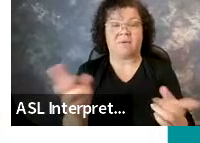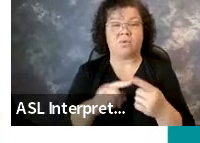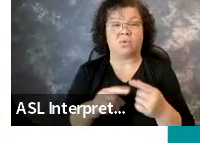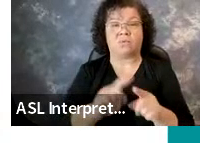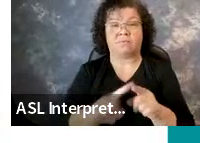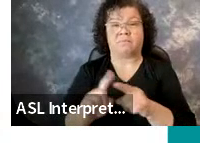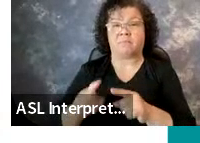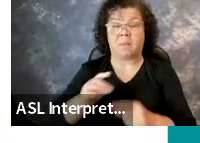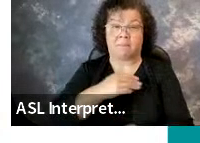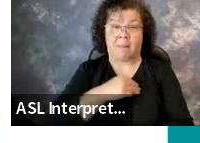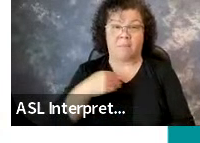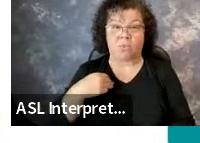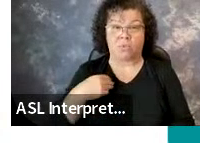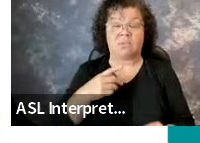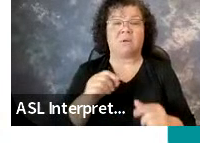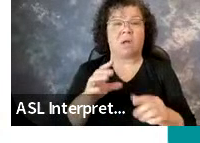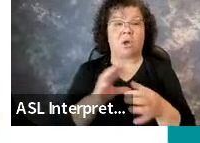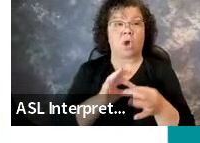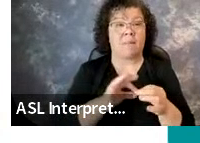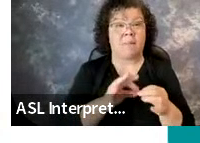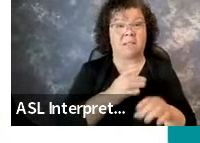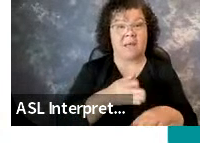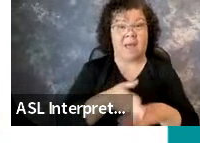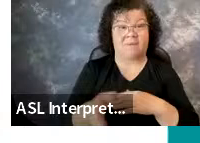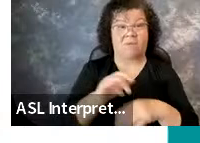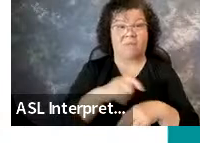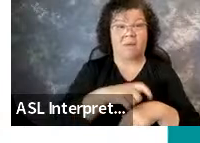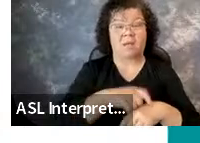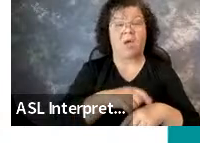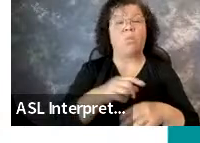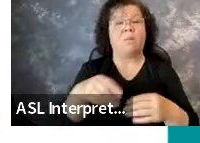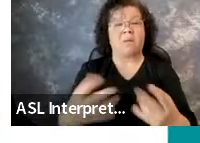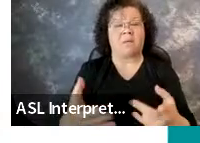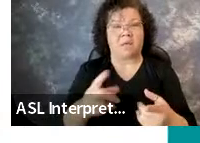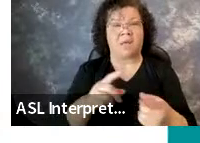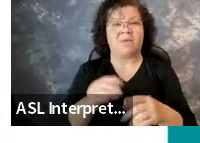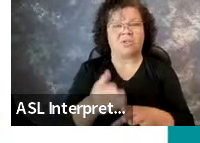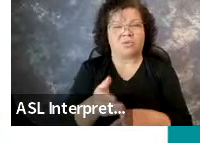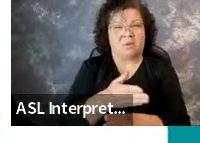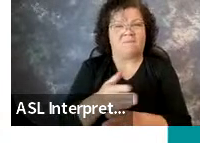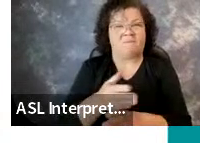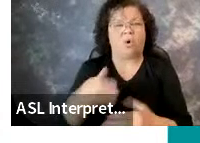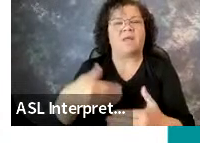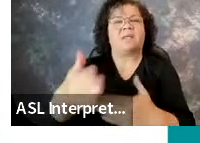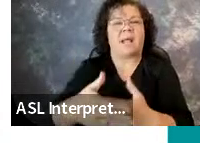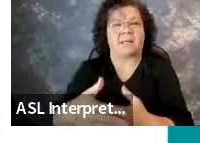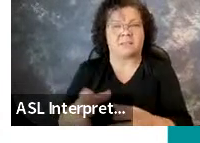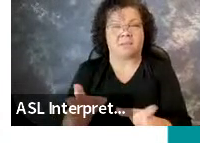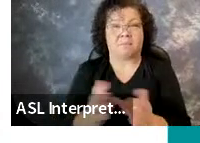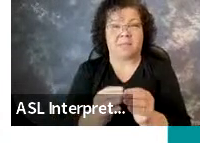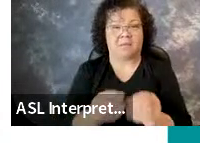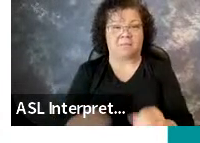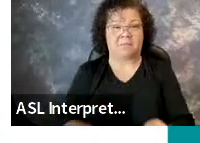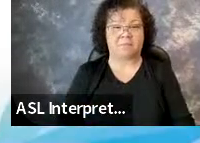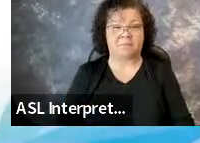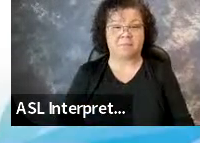members. Comments received after that point will be distributed to members in advance of their next meeting.